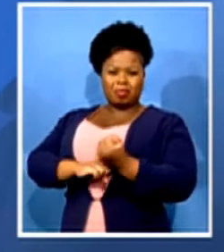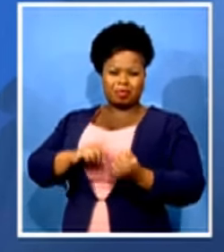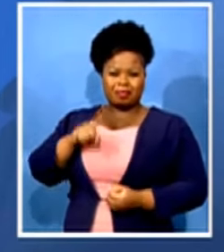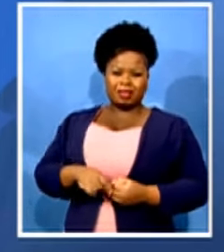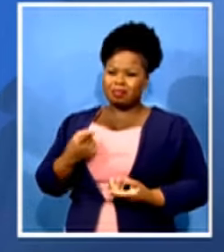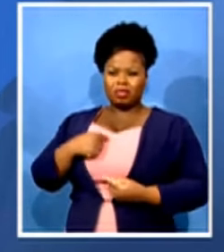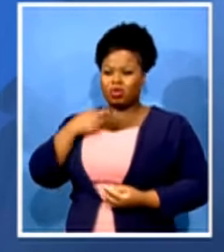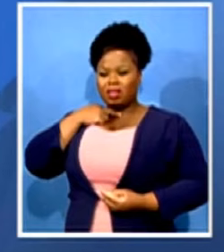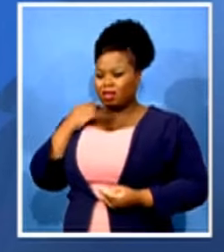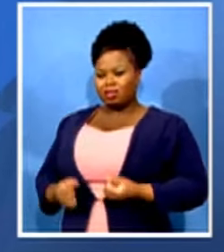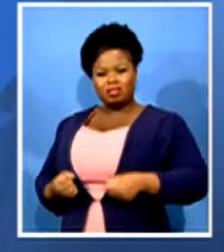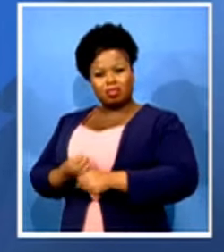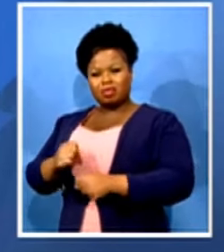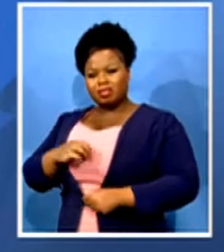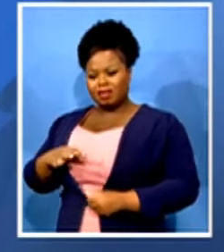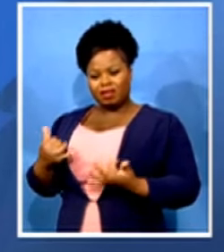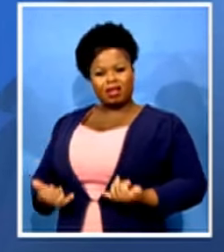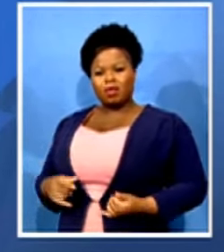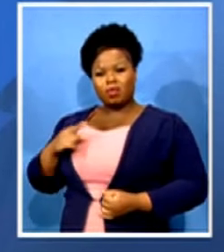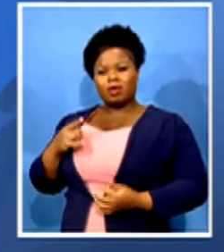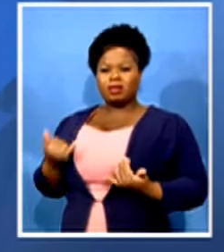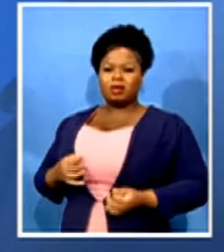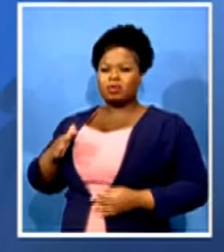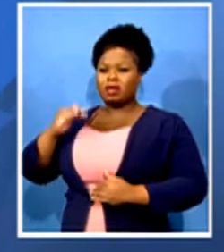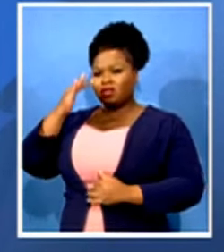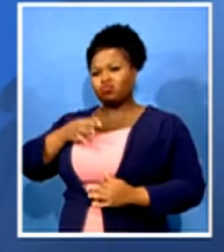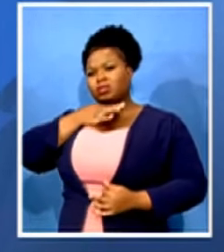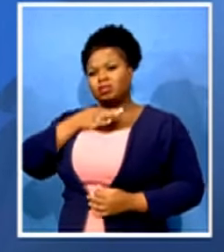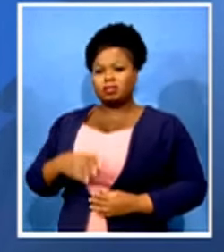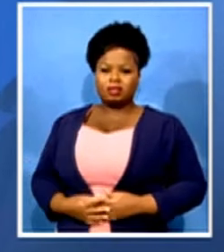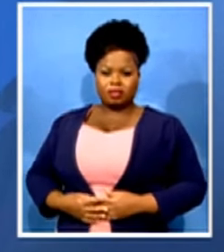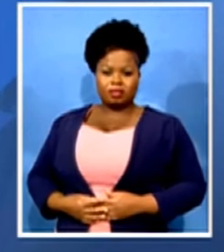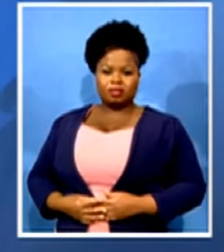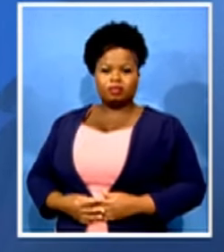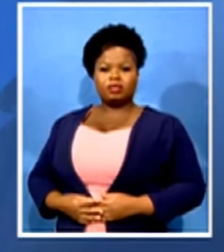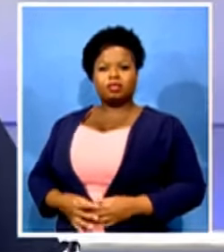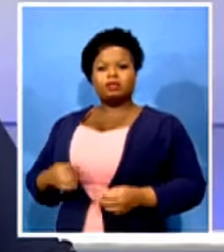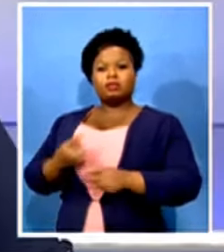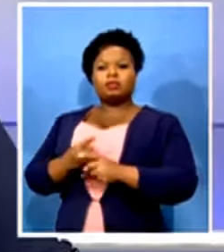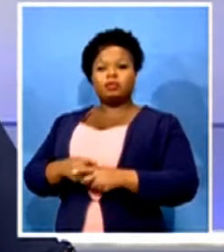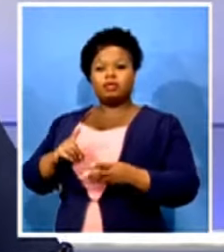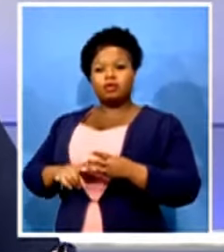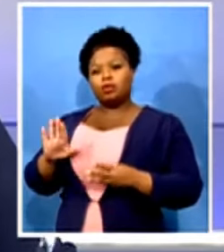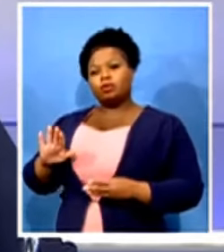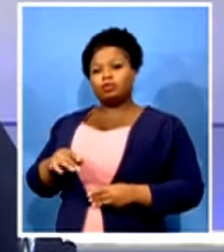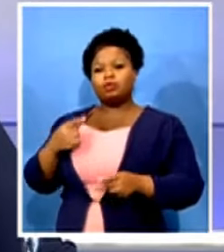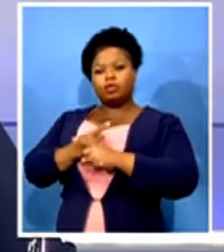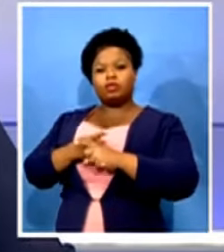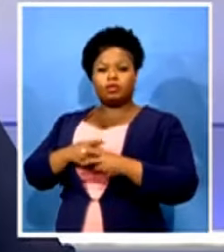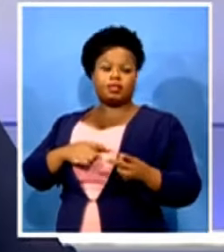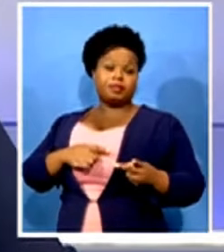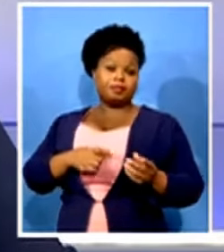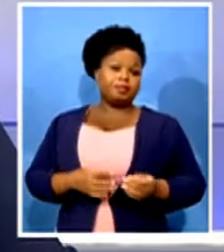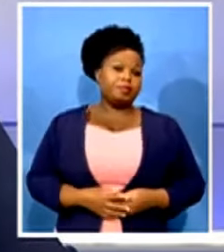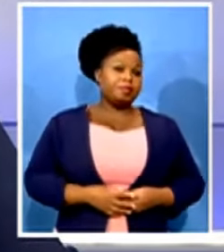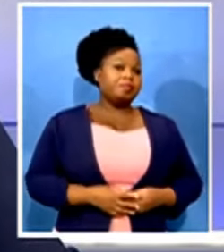that are also at high risk. So where is the line between saving lives and livelihoods? Yeah, the President repeated that yesterday in